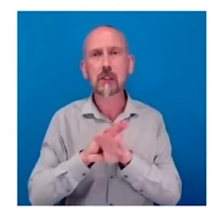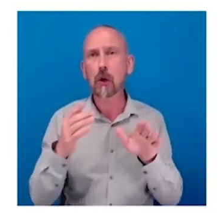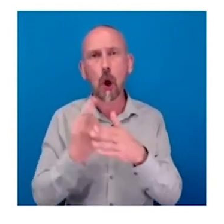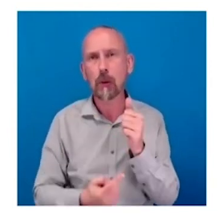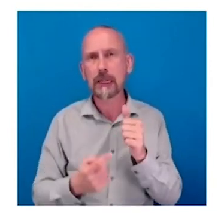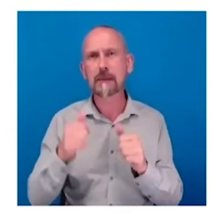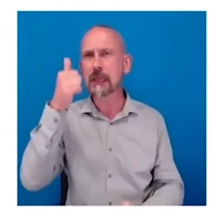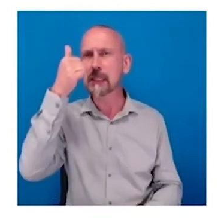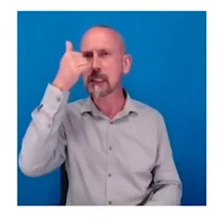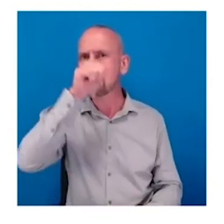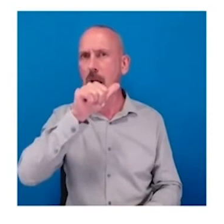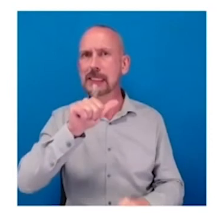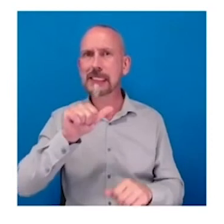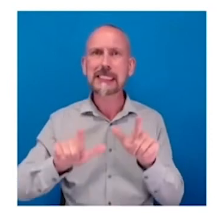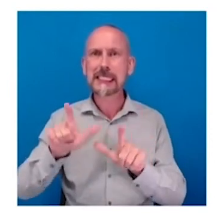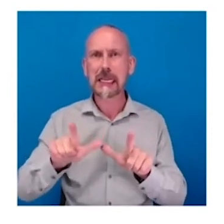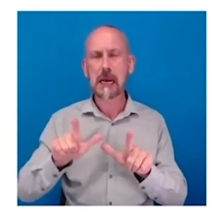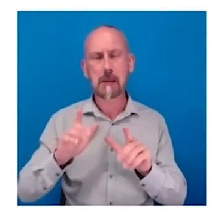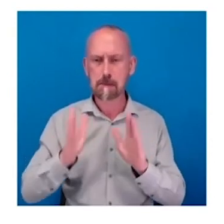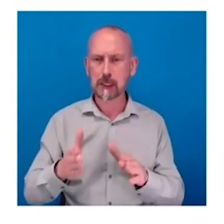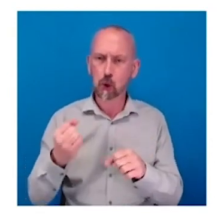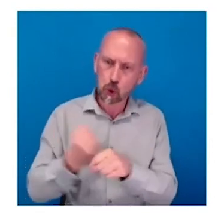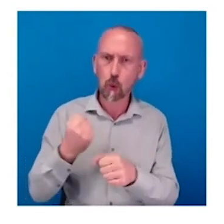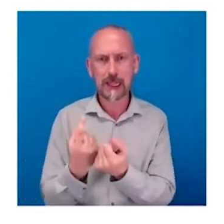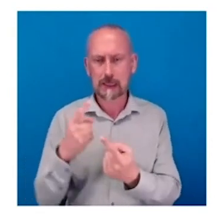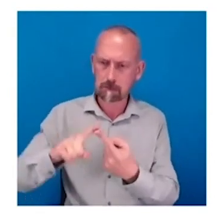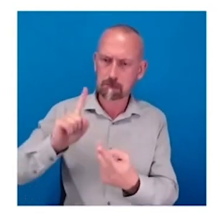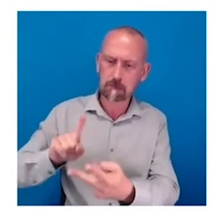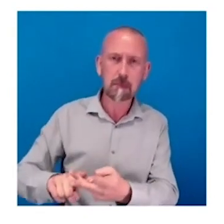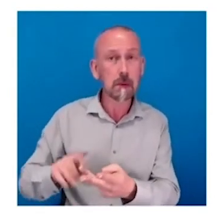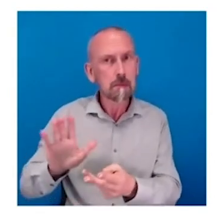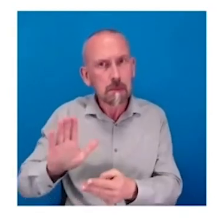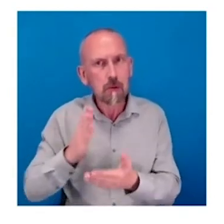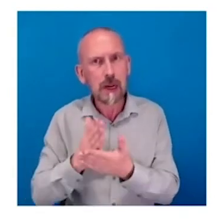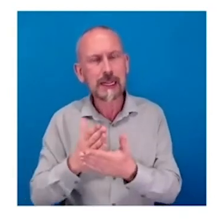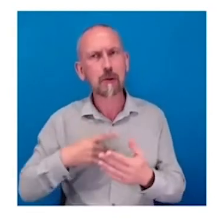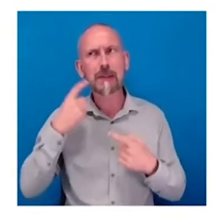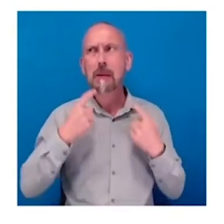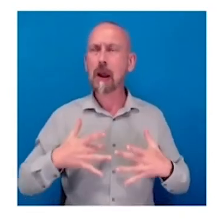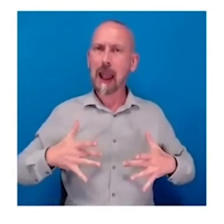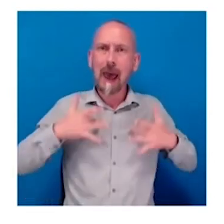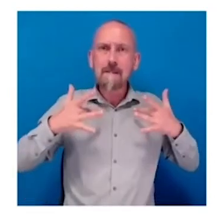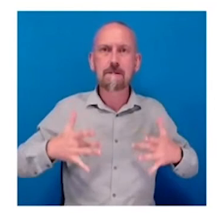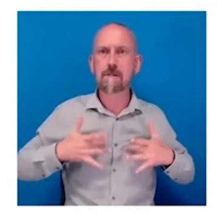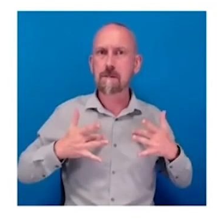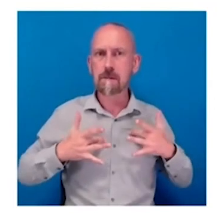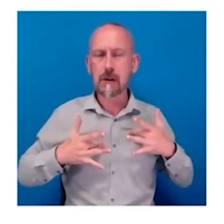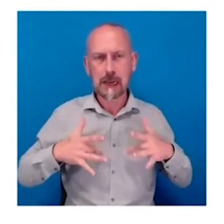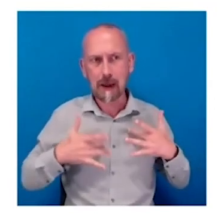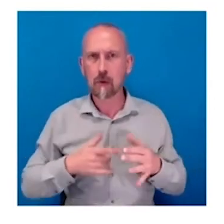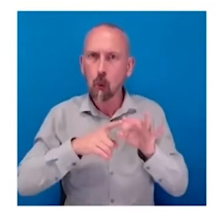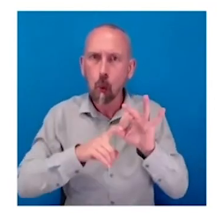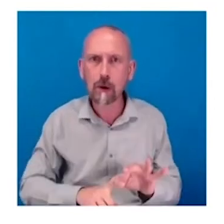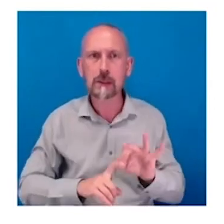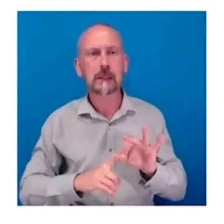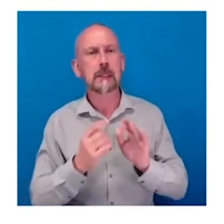being functional, but thinking about it as being to actually live in for all of the aspects of life, not just so that we can